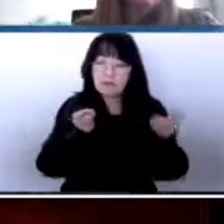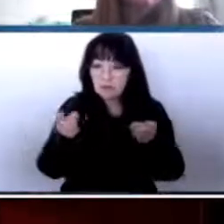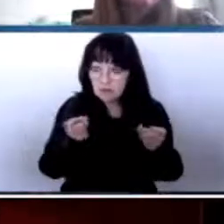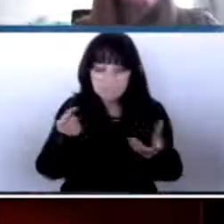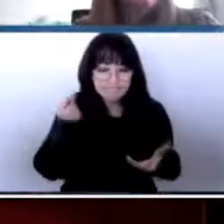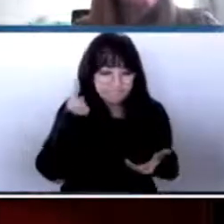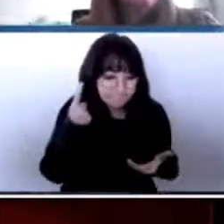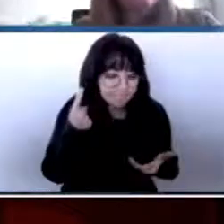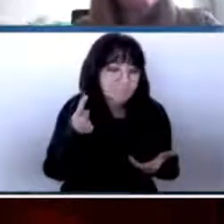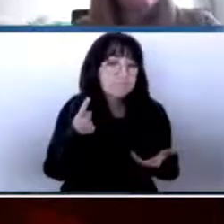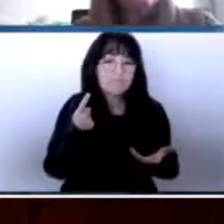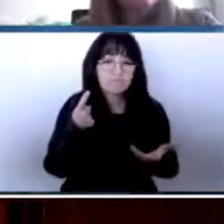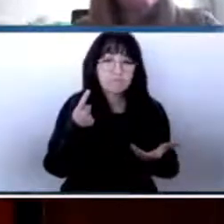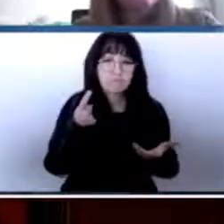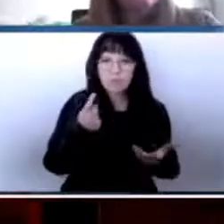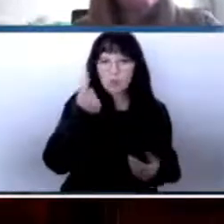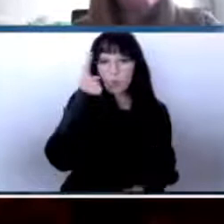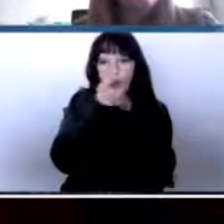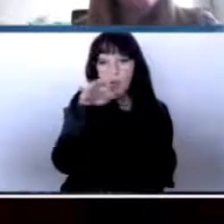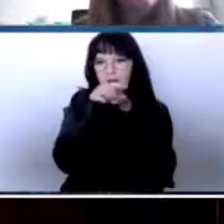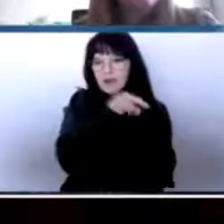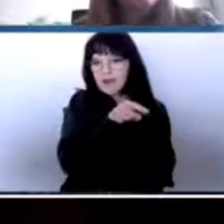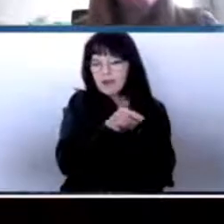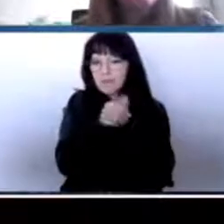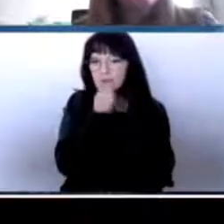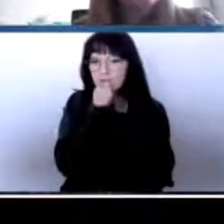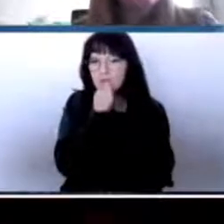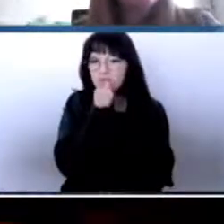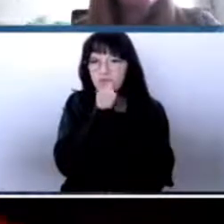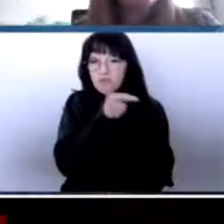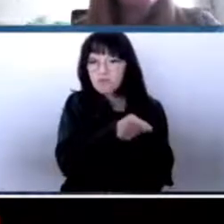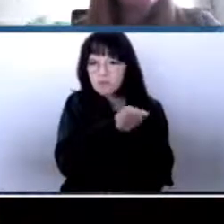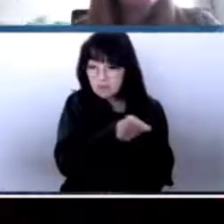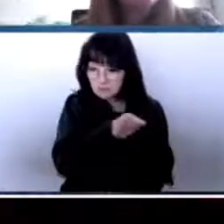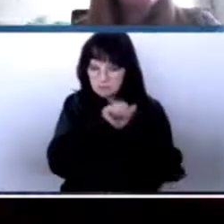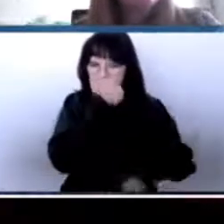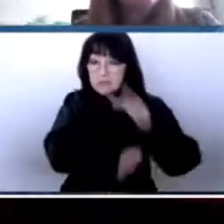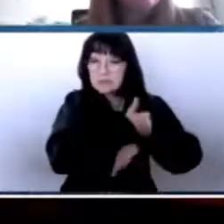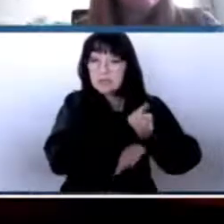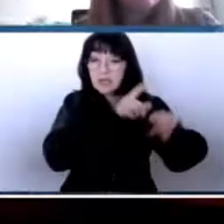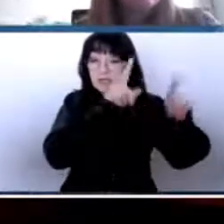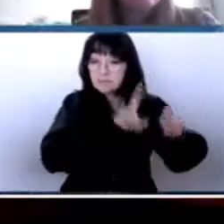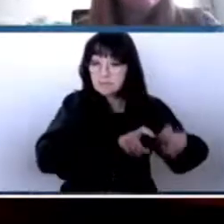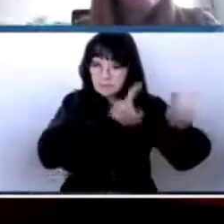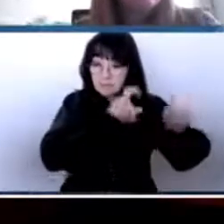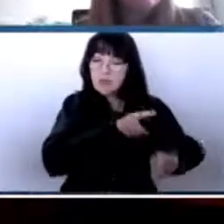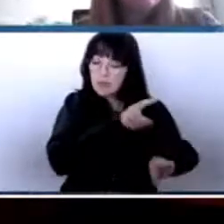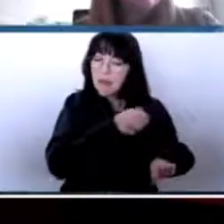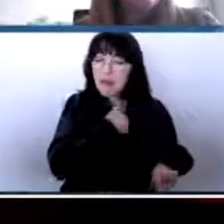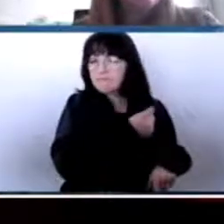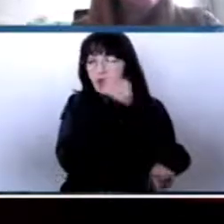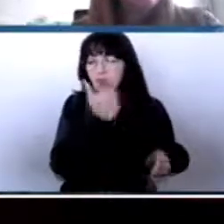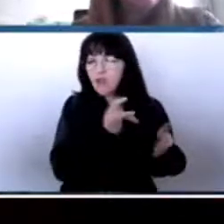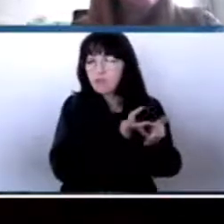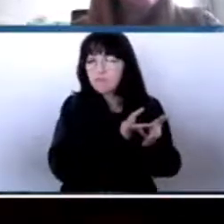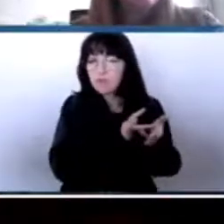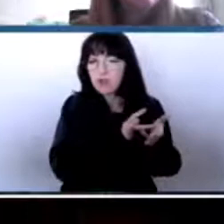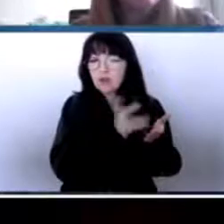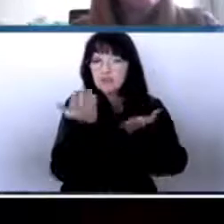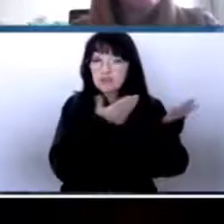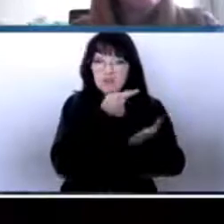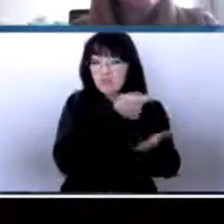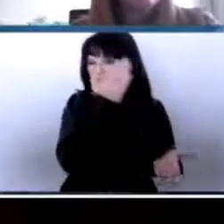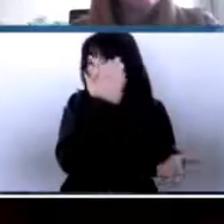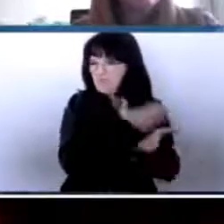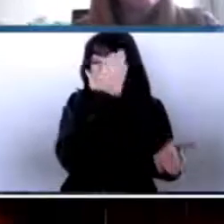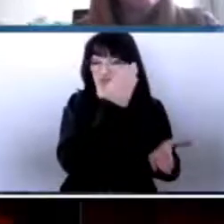was conducting testing in Sussex County, and they withdrew their, that they do other medical stuff as well. They stopped doing testing because